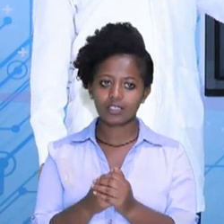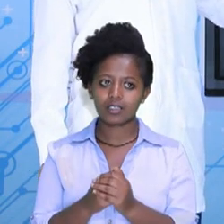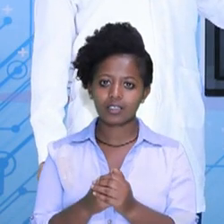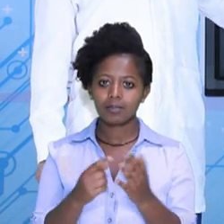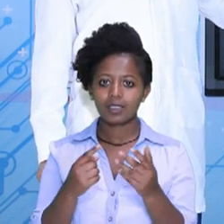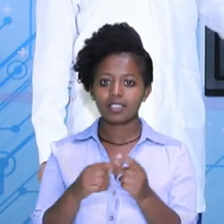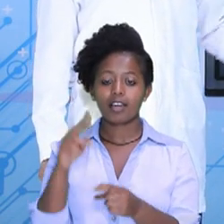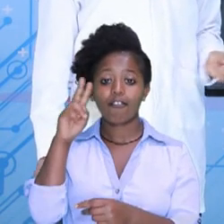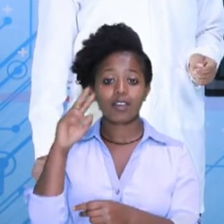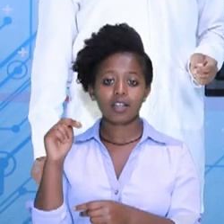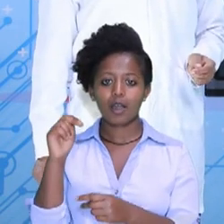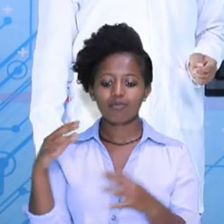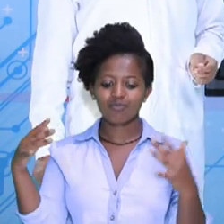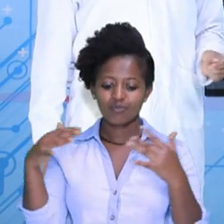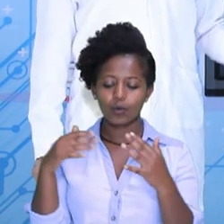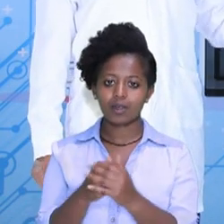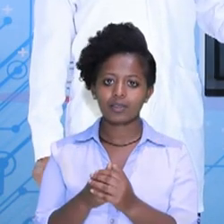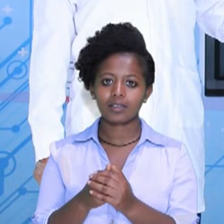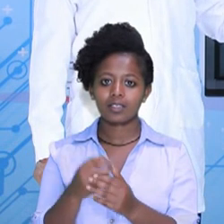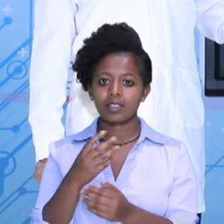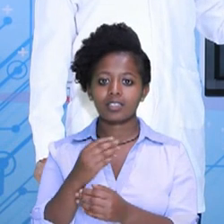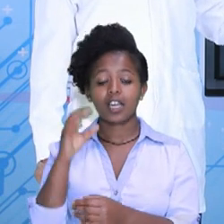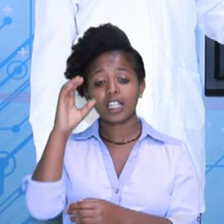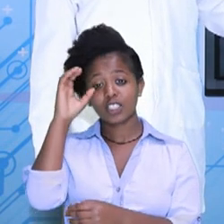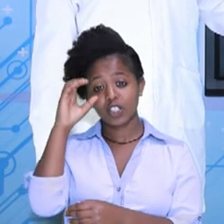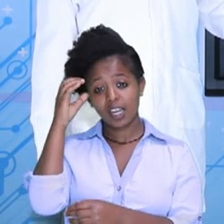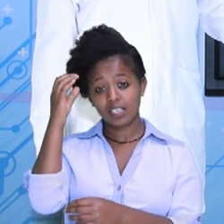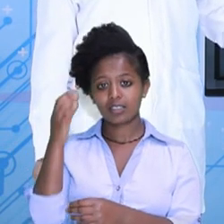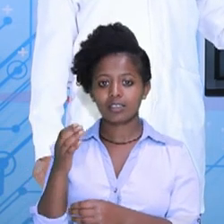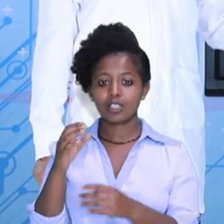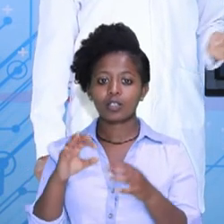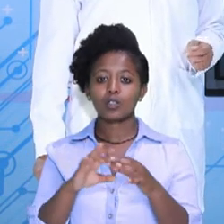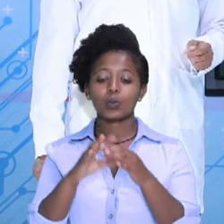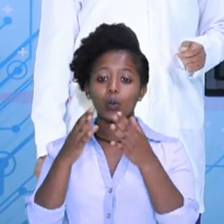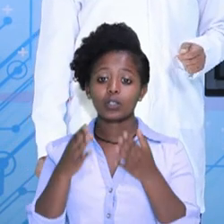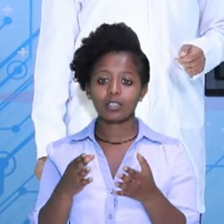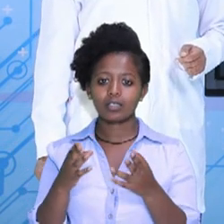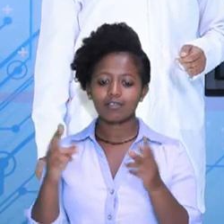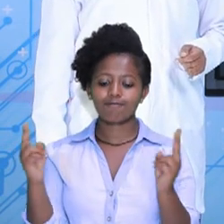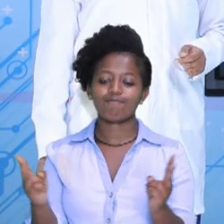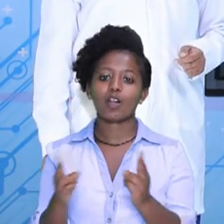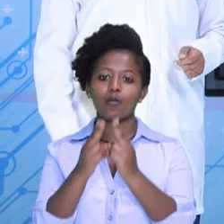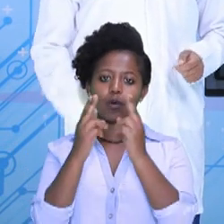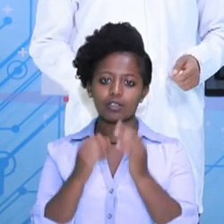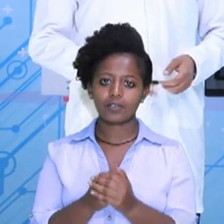the Vietnam War, the Chinese Socialist Revolution.